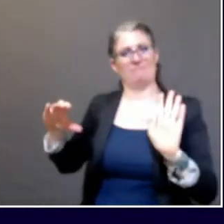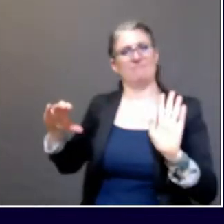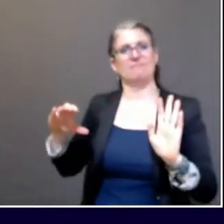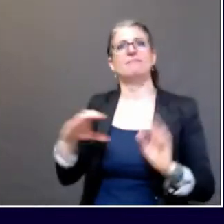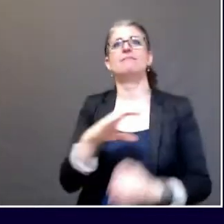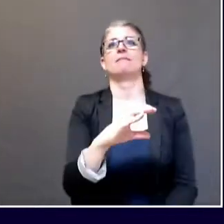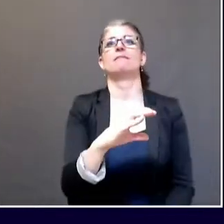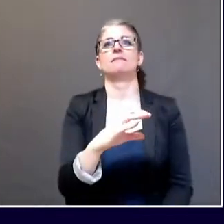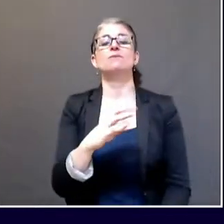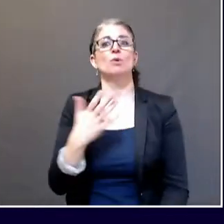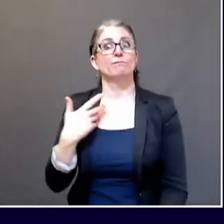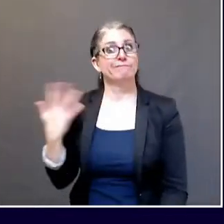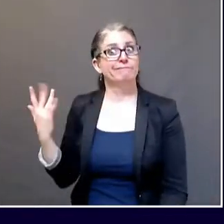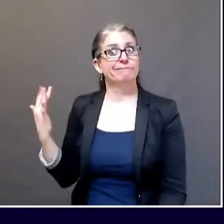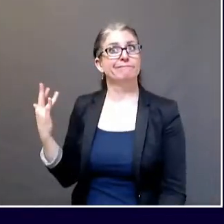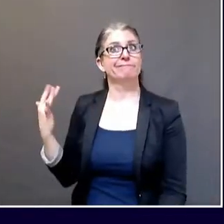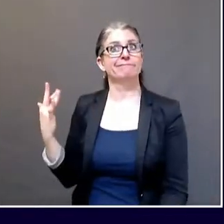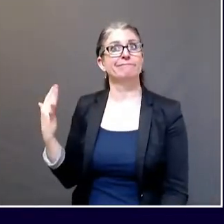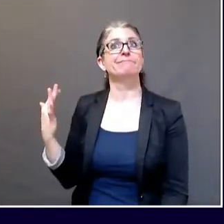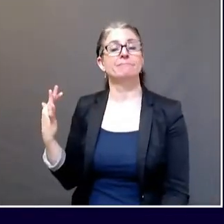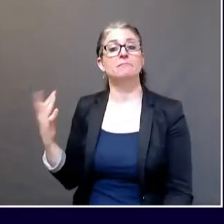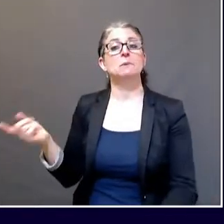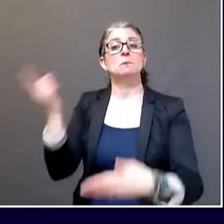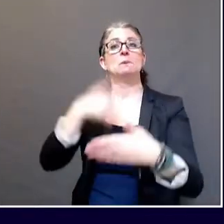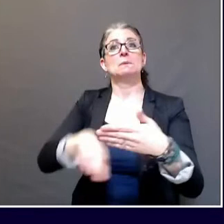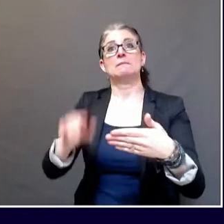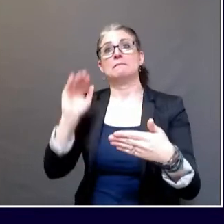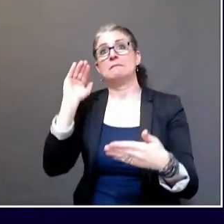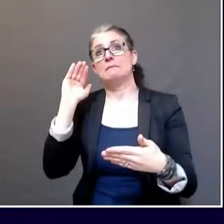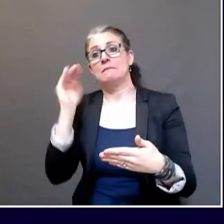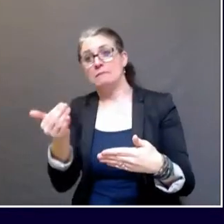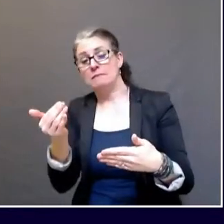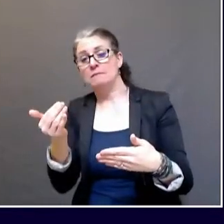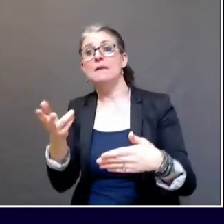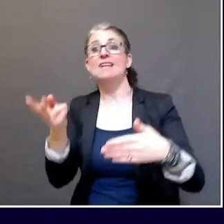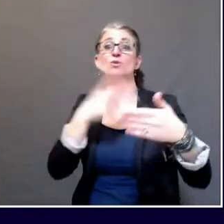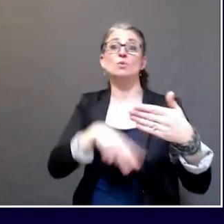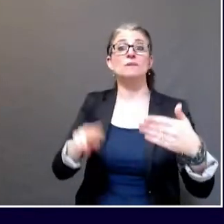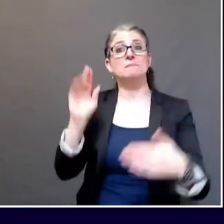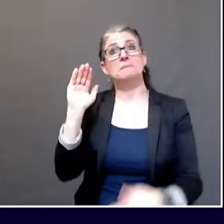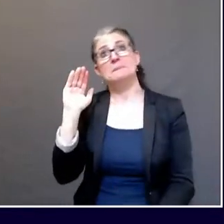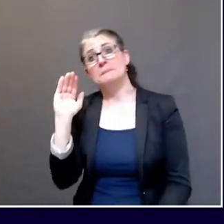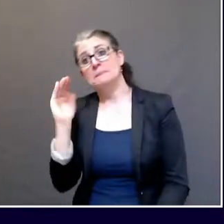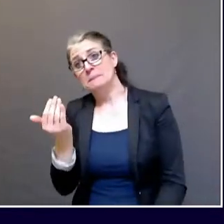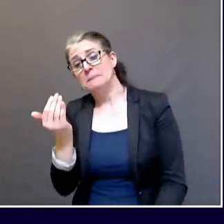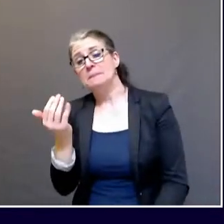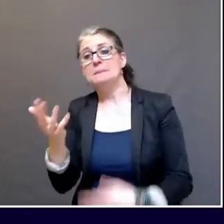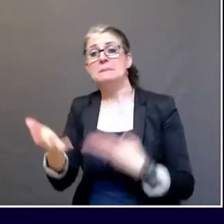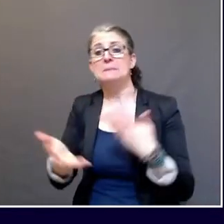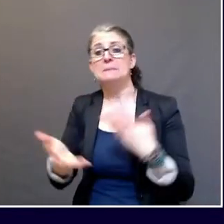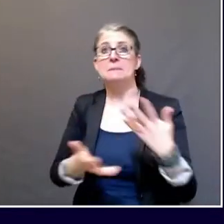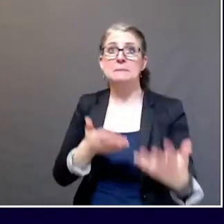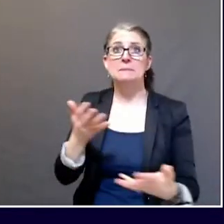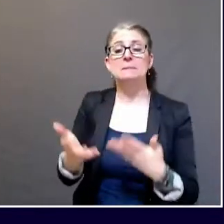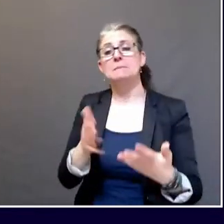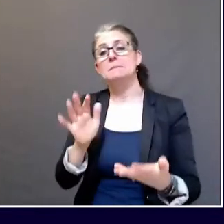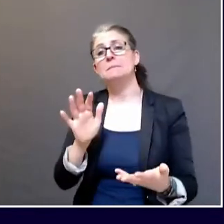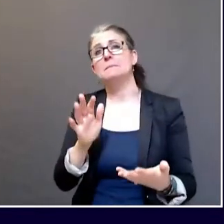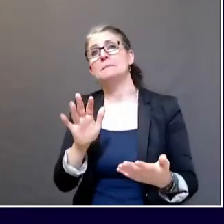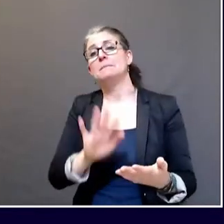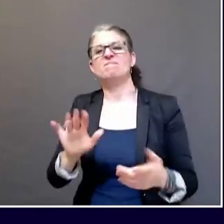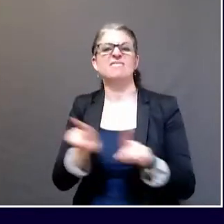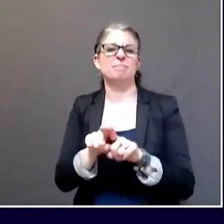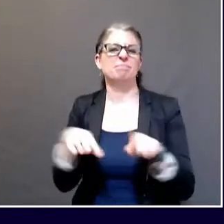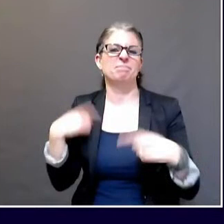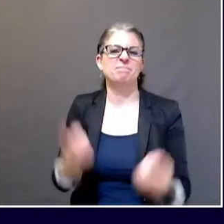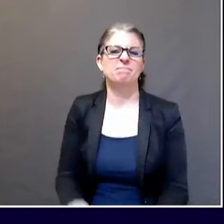told is to expect that next week and perhaps even the subsequent weeks allocations will be largely flat, or